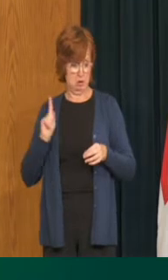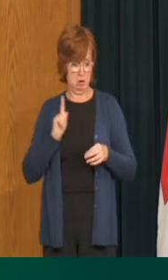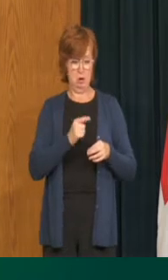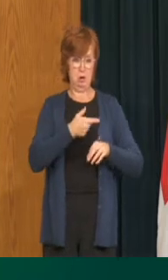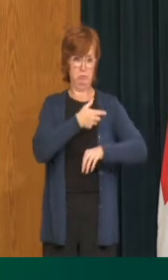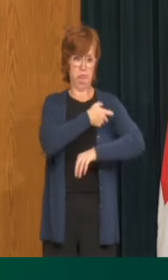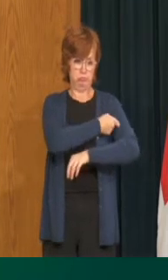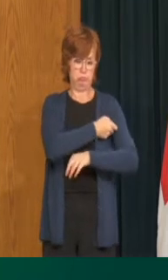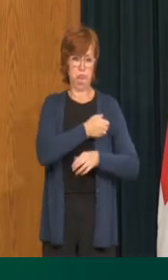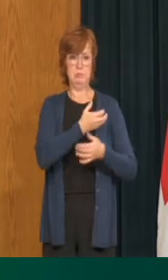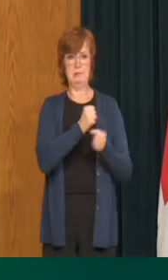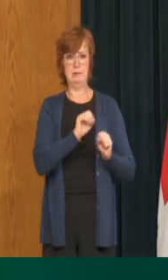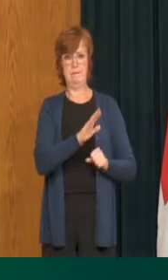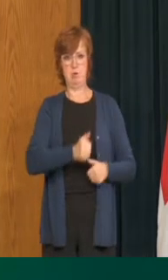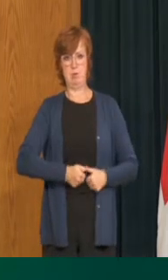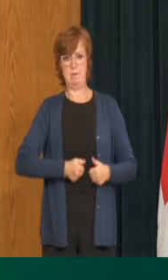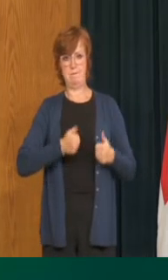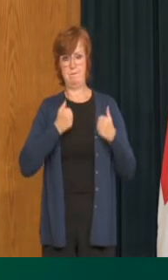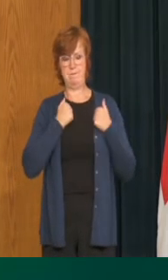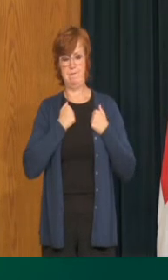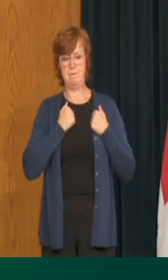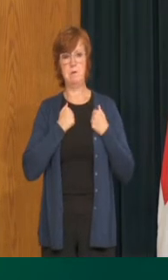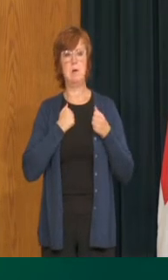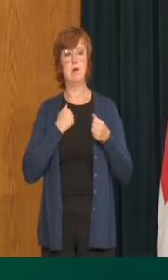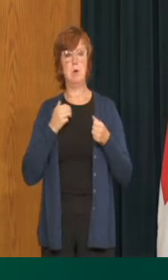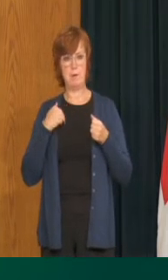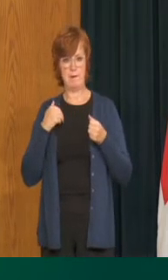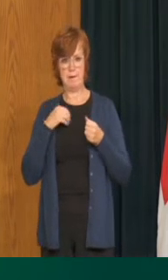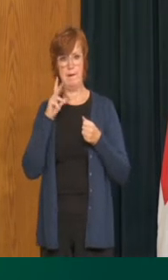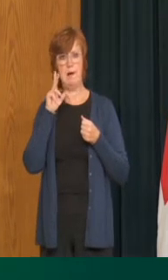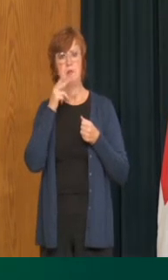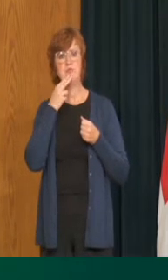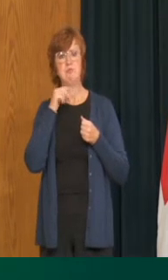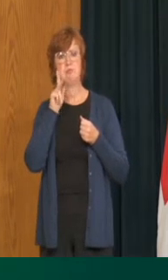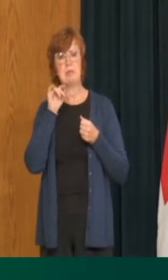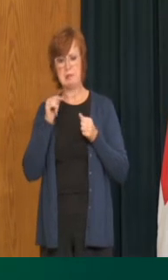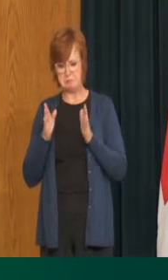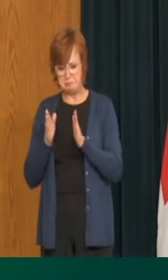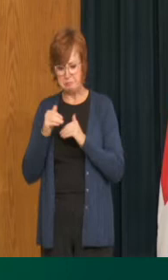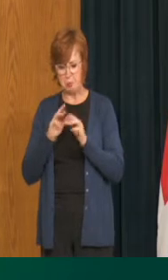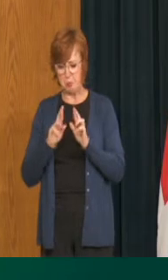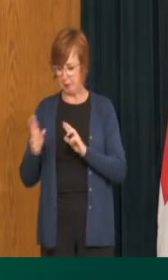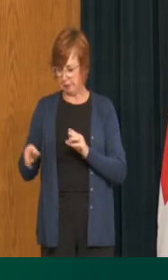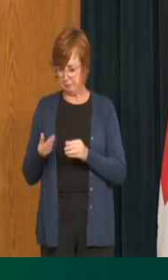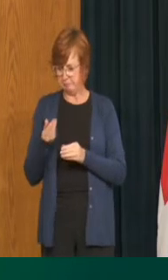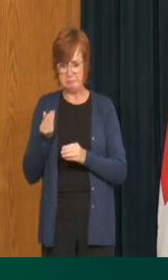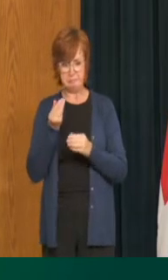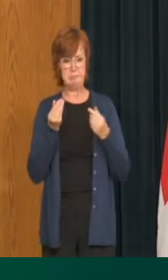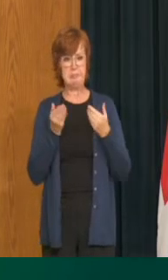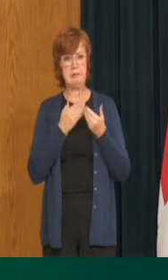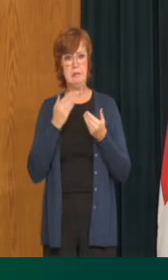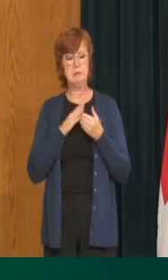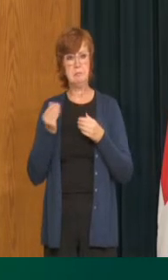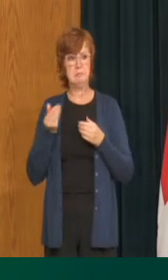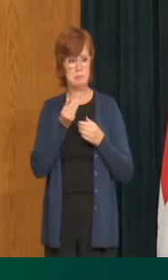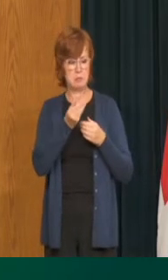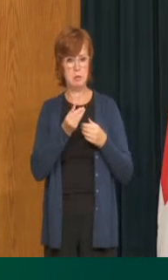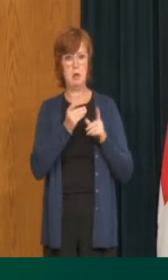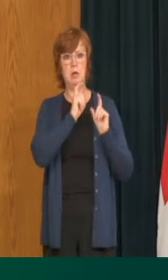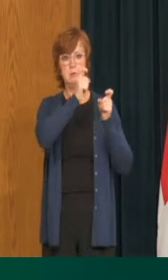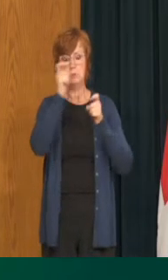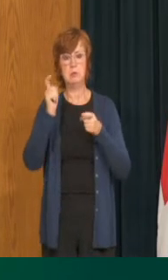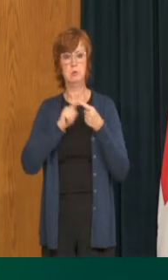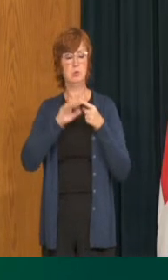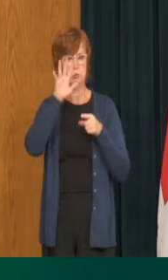in the vicinity of where an overdose may take place, as well as providing them now into a number of